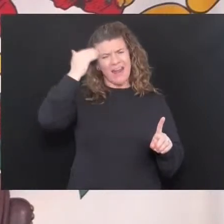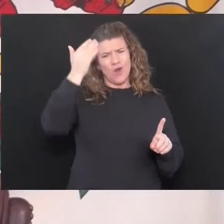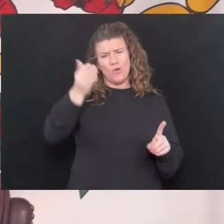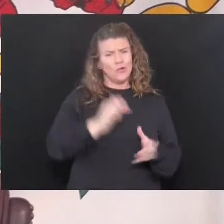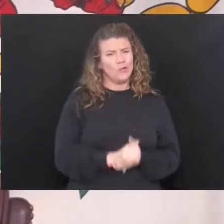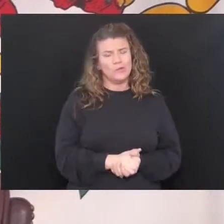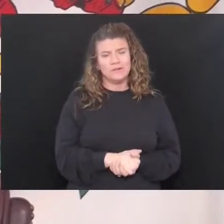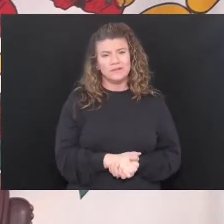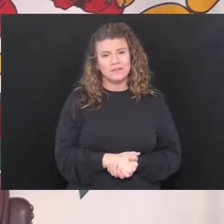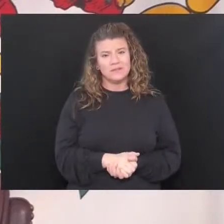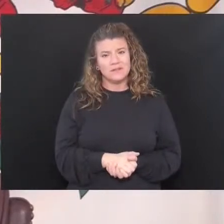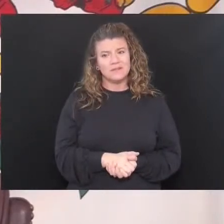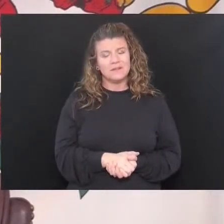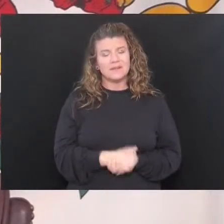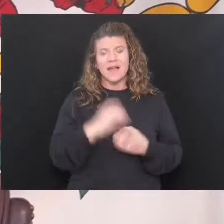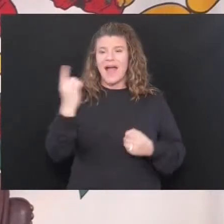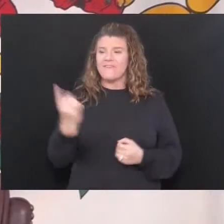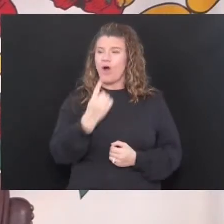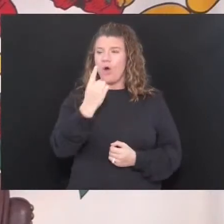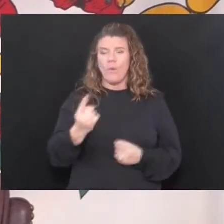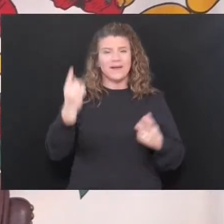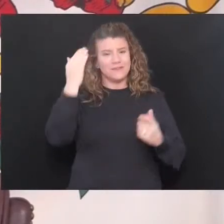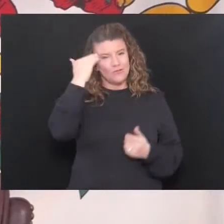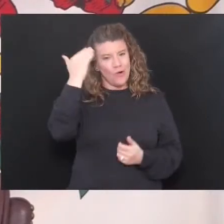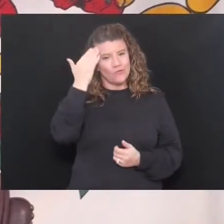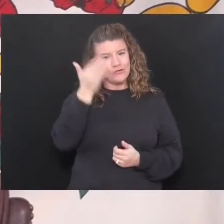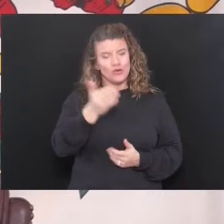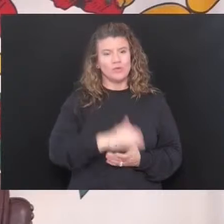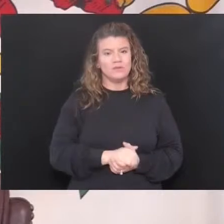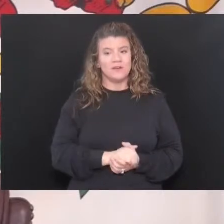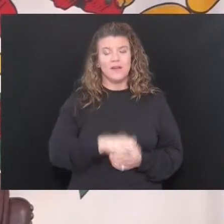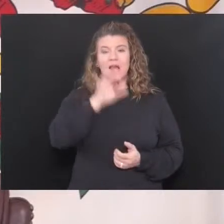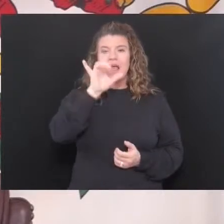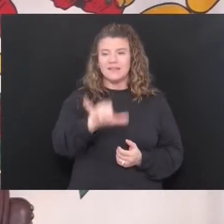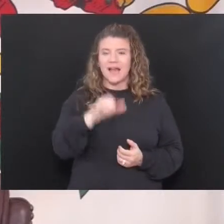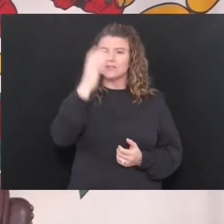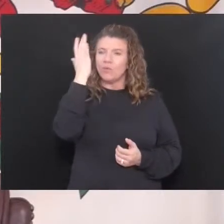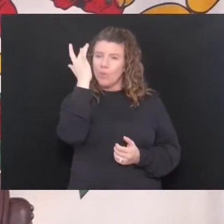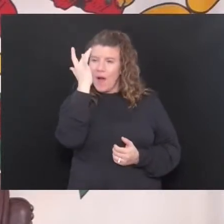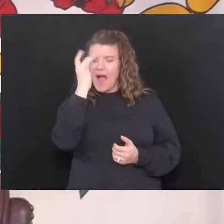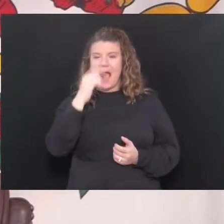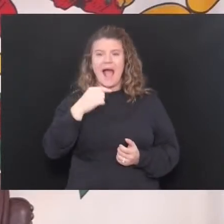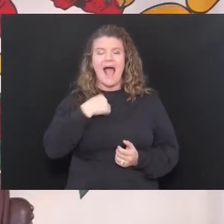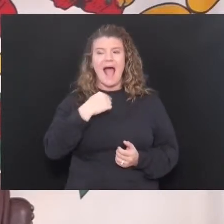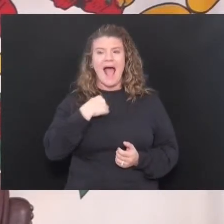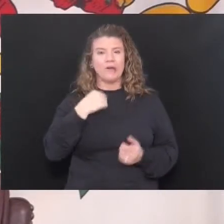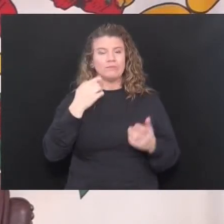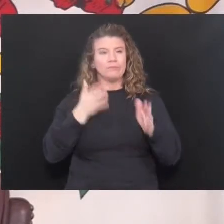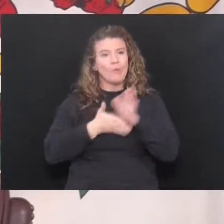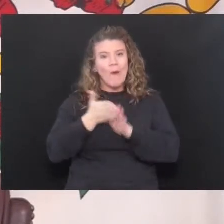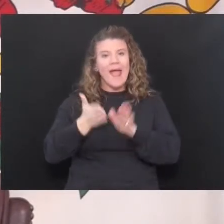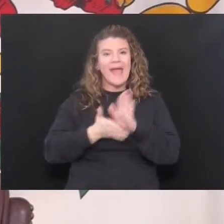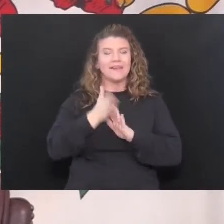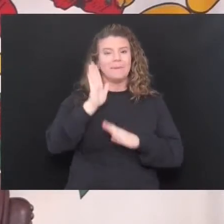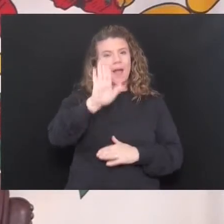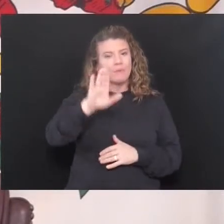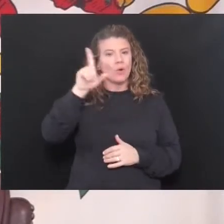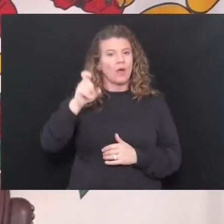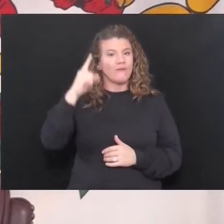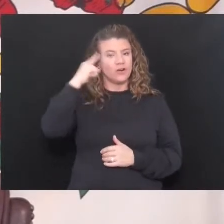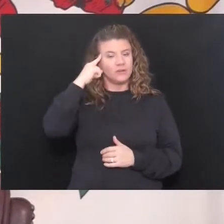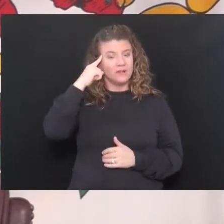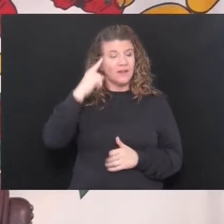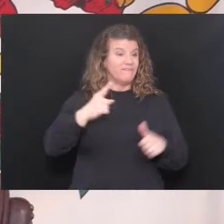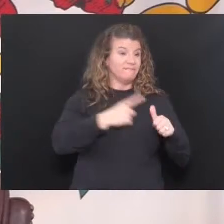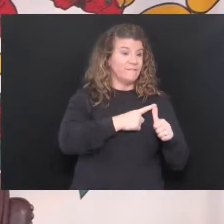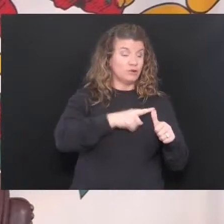Virginia. And I've always known you, and that's the only reason on the planet that I ran for governor, period. First time